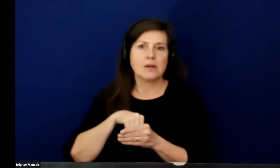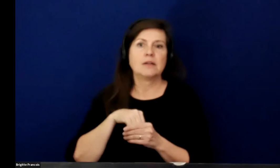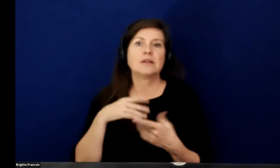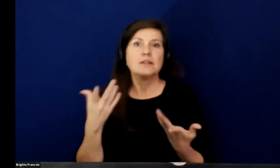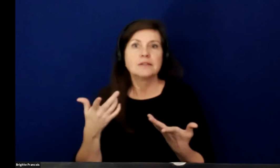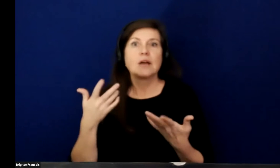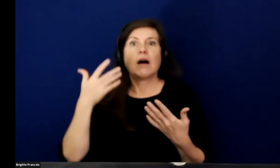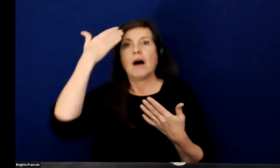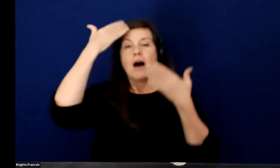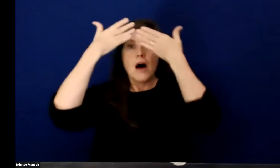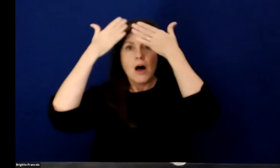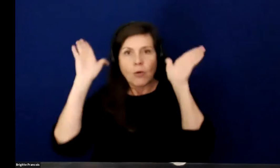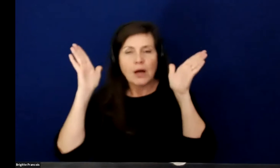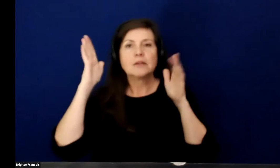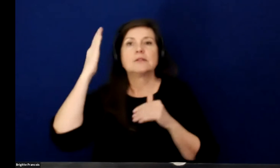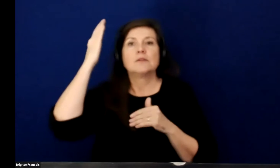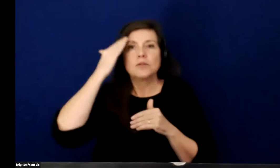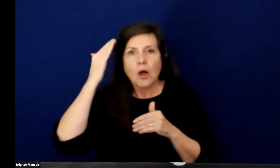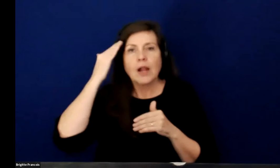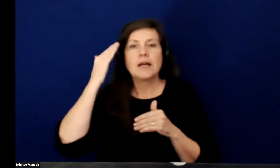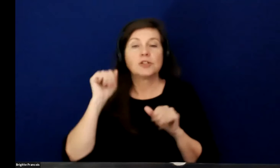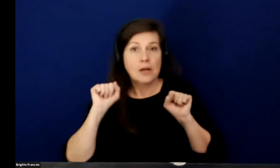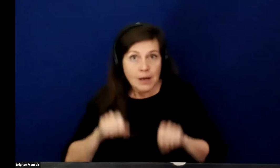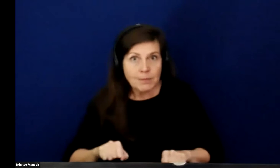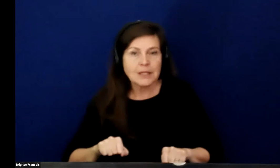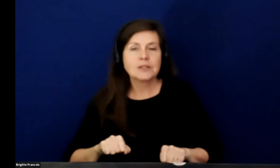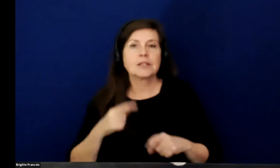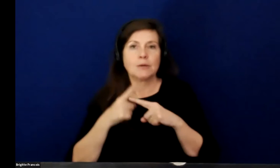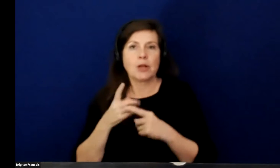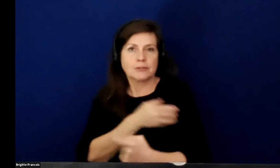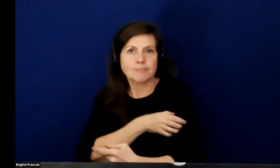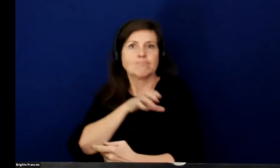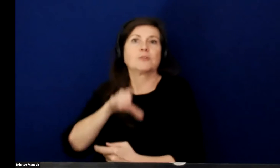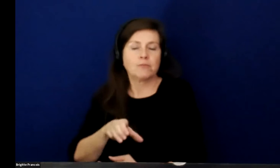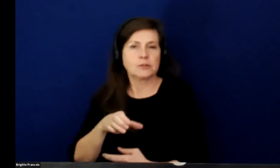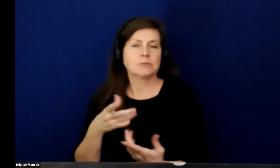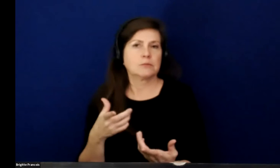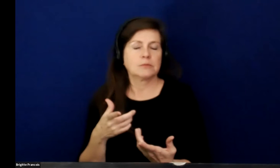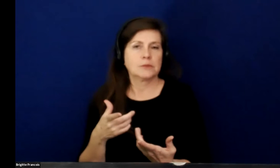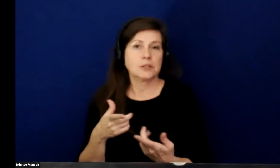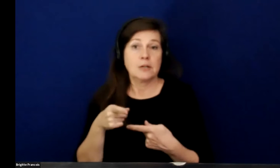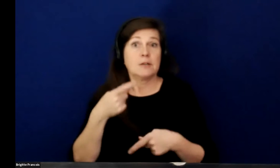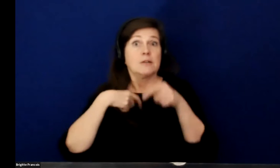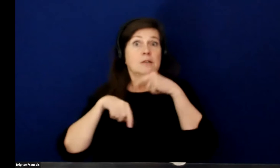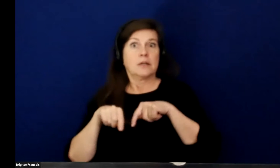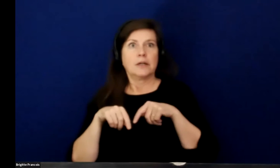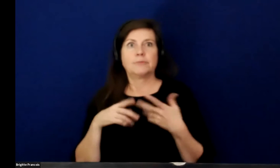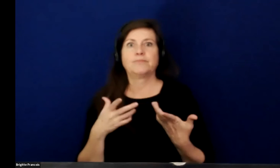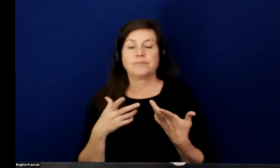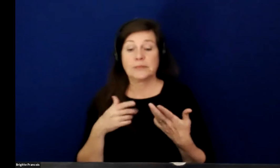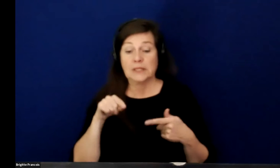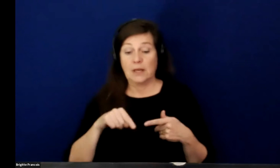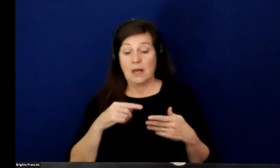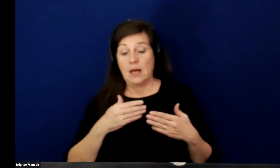knowledge, ability, and reinforcement. And you can't really create the later